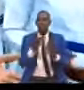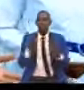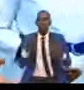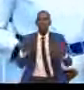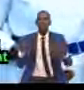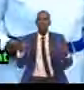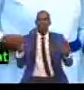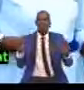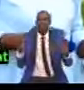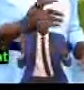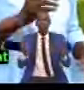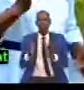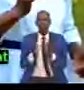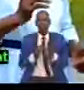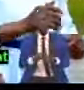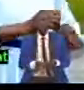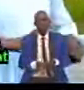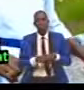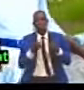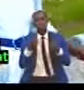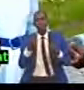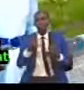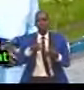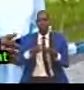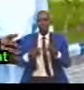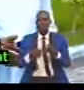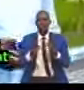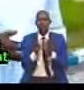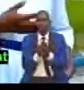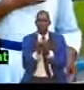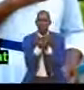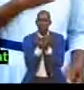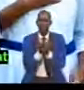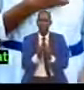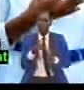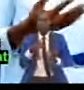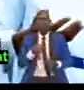I am free. Jesus broke the chain that fettered me.